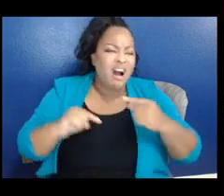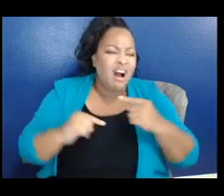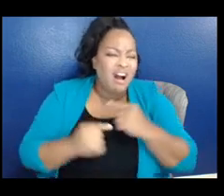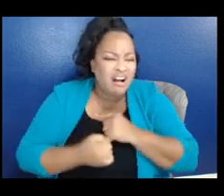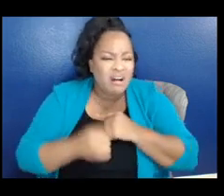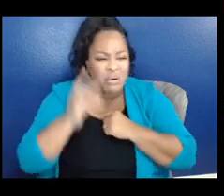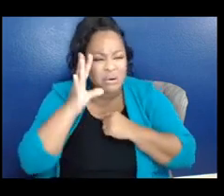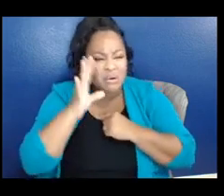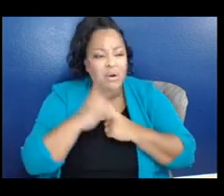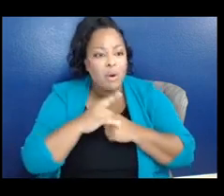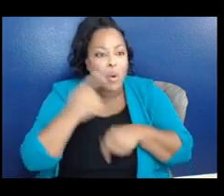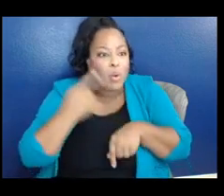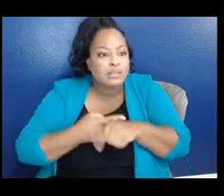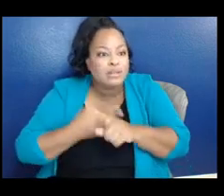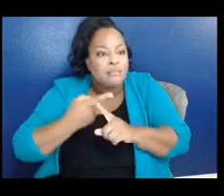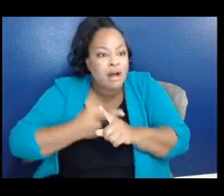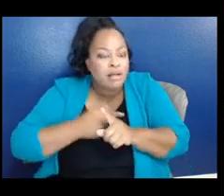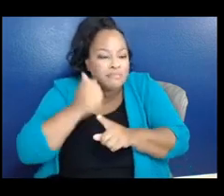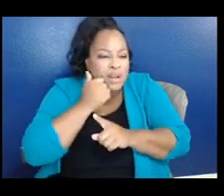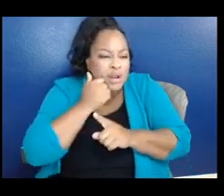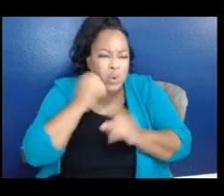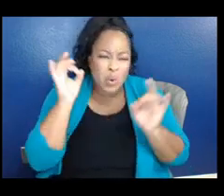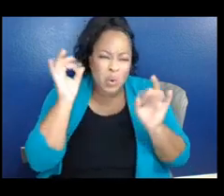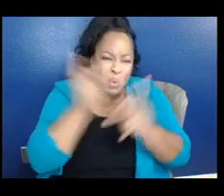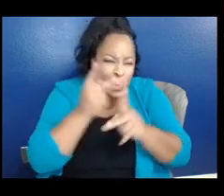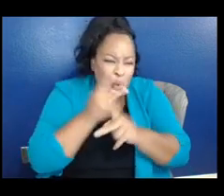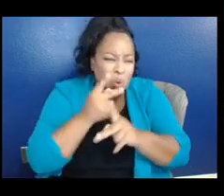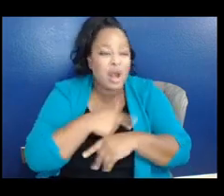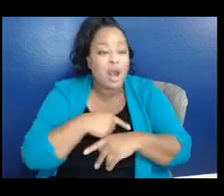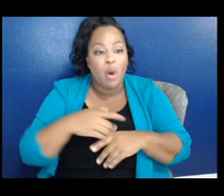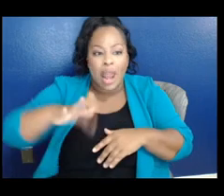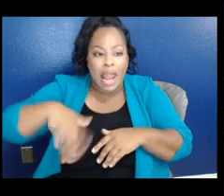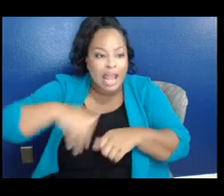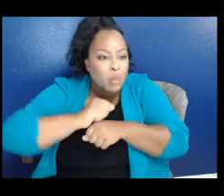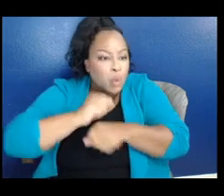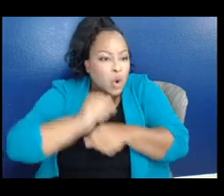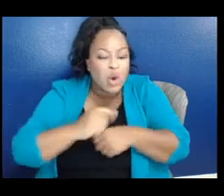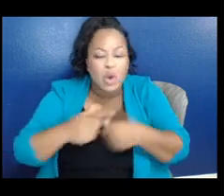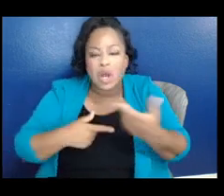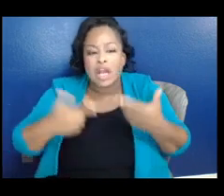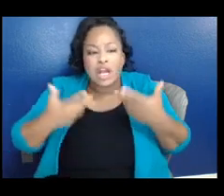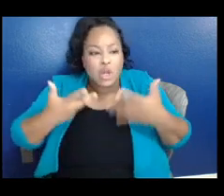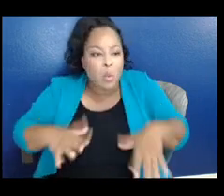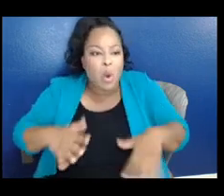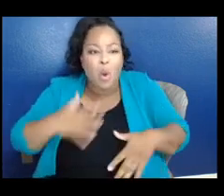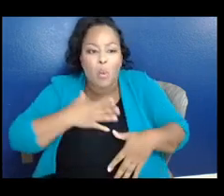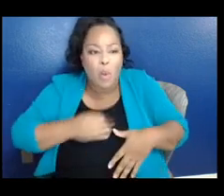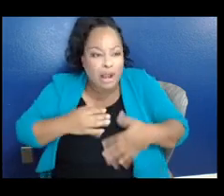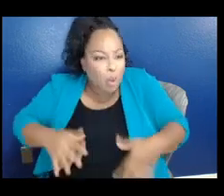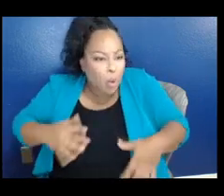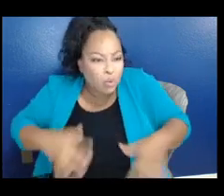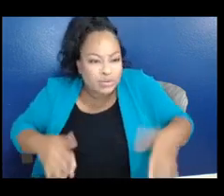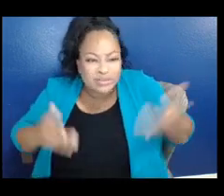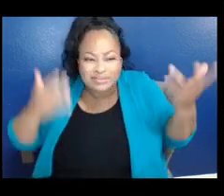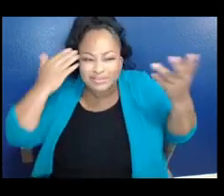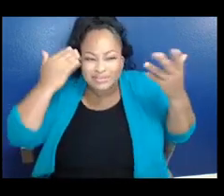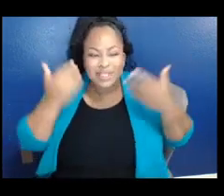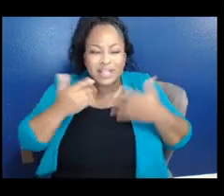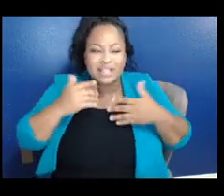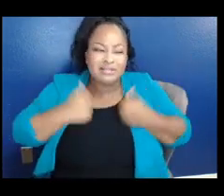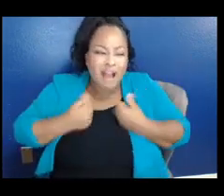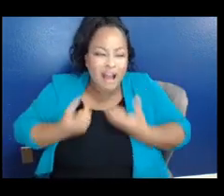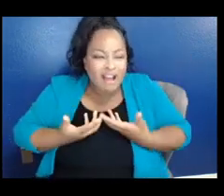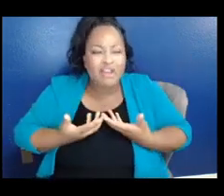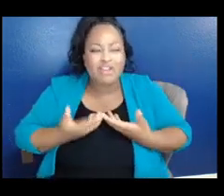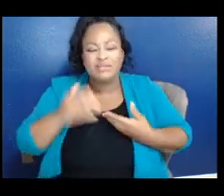over once a month. You know, what makes us late for work? What makes us not want to wear white? You know, what